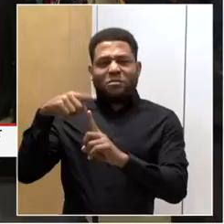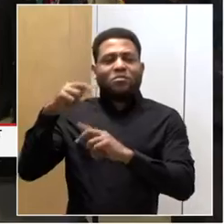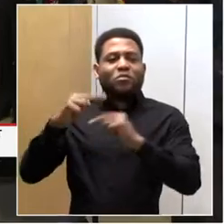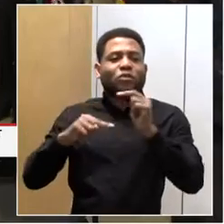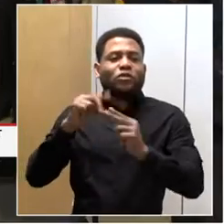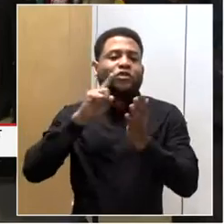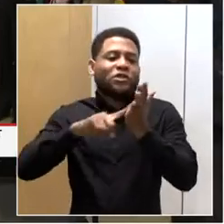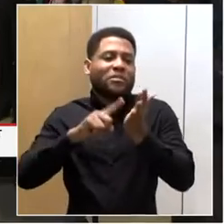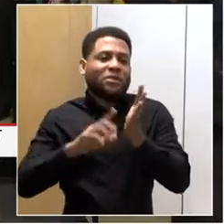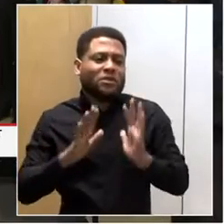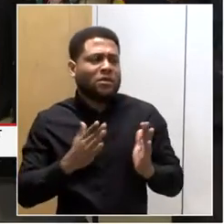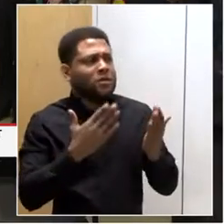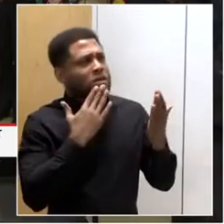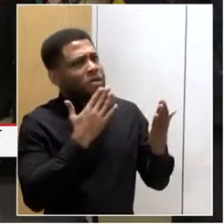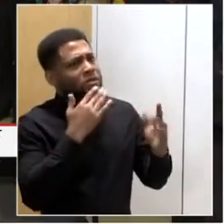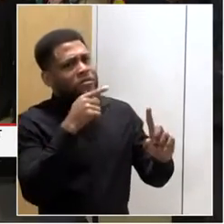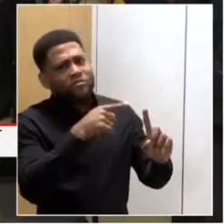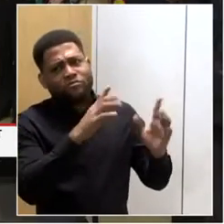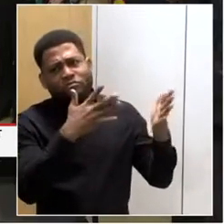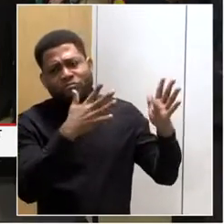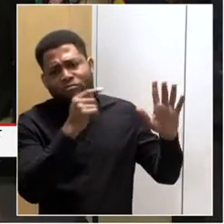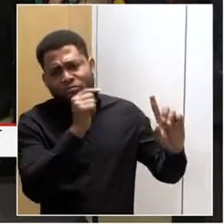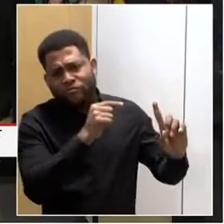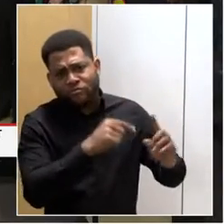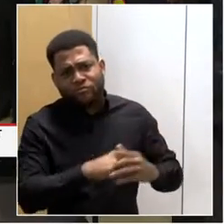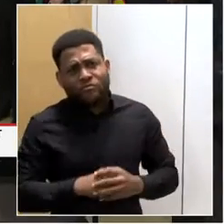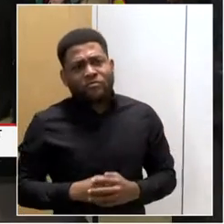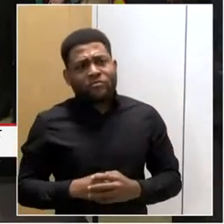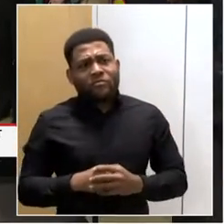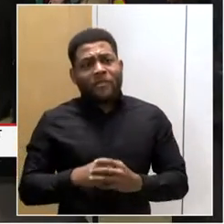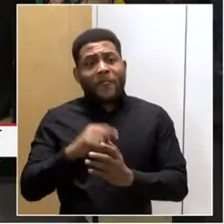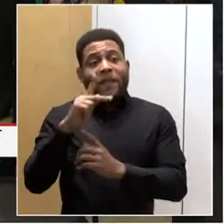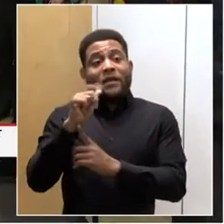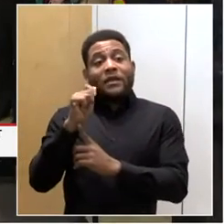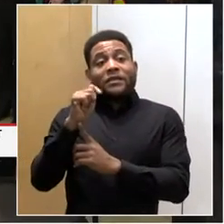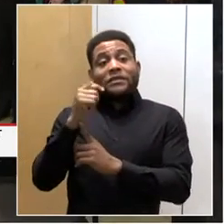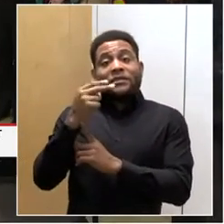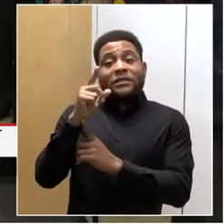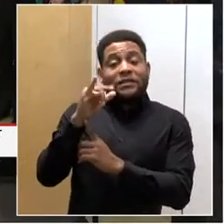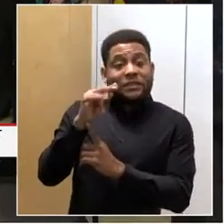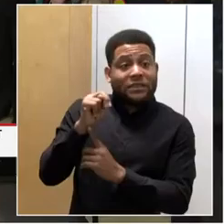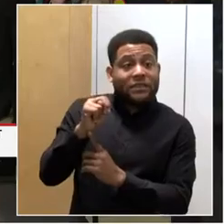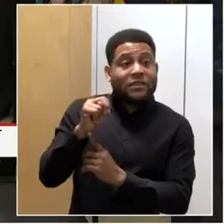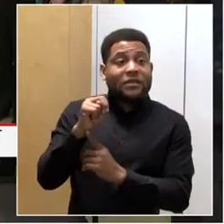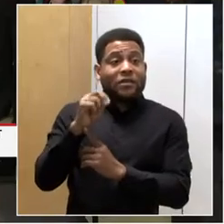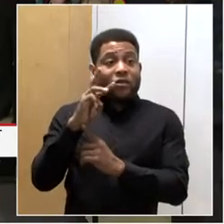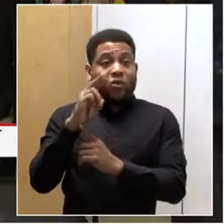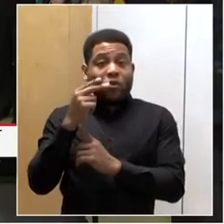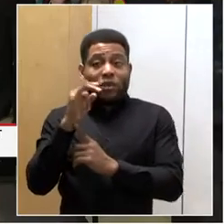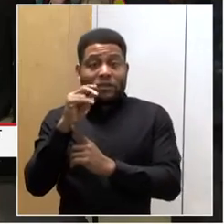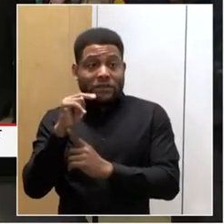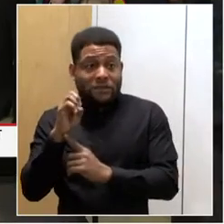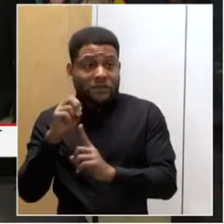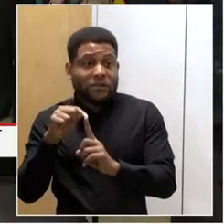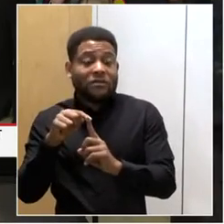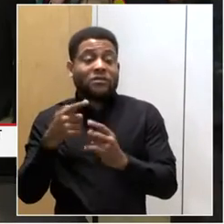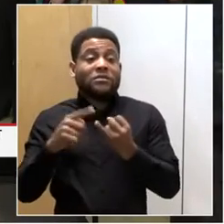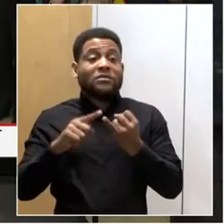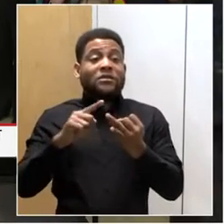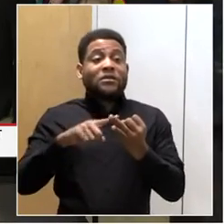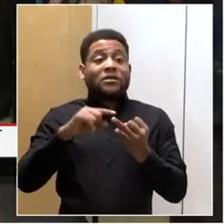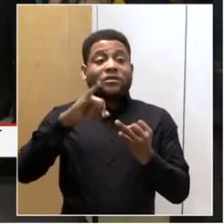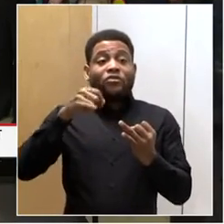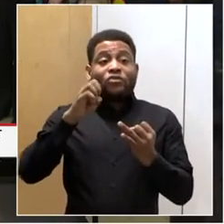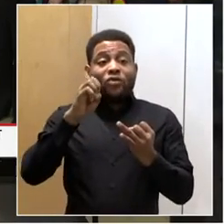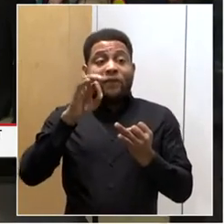Got Kathleen Beaton, best zoning administrator around. We got Jeff Reese. He hates when I call his name out, but he's back there too.